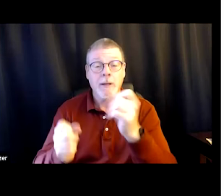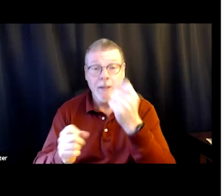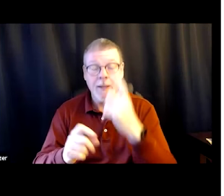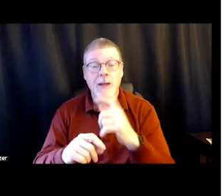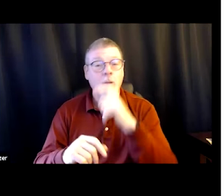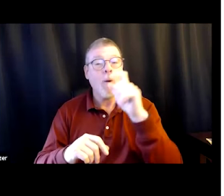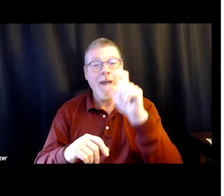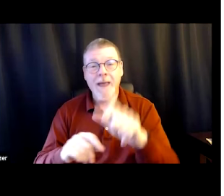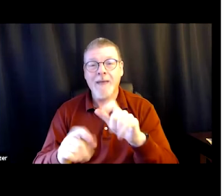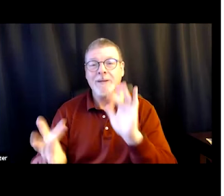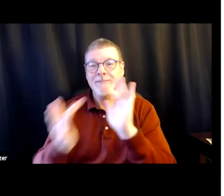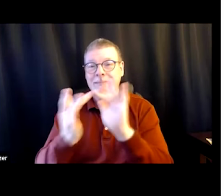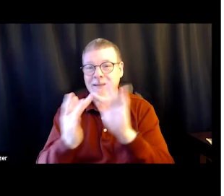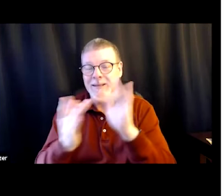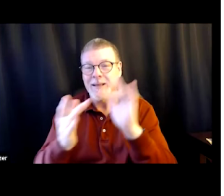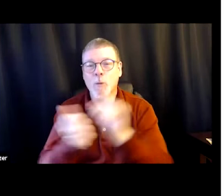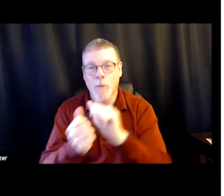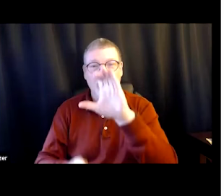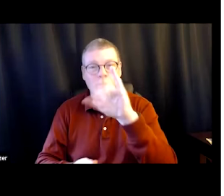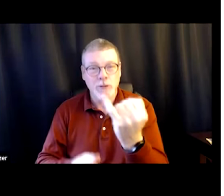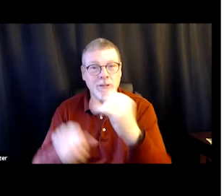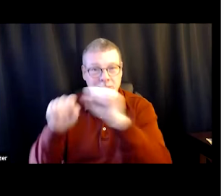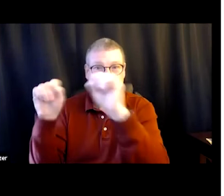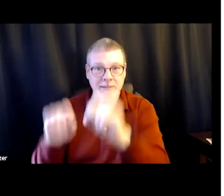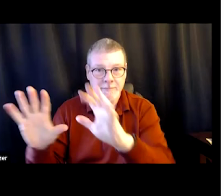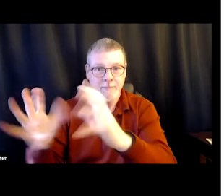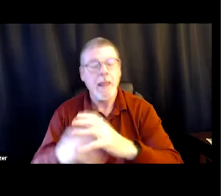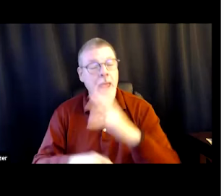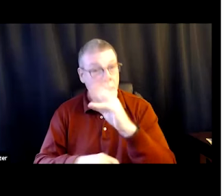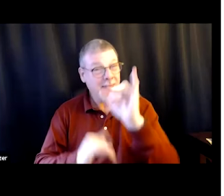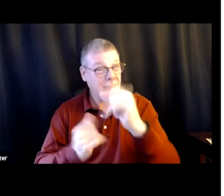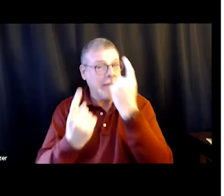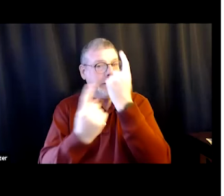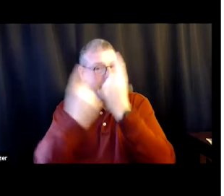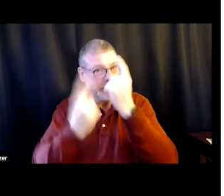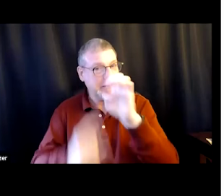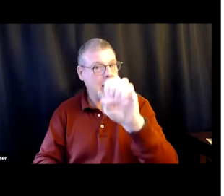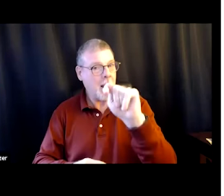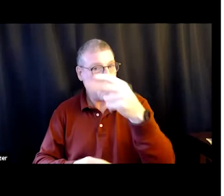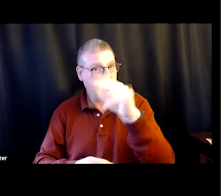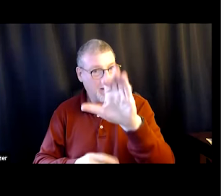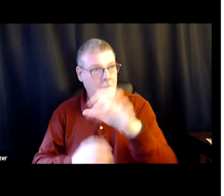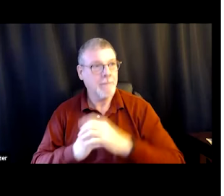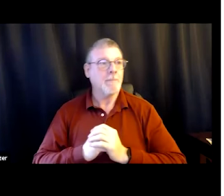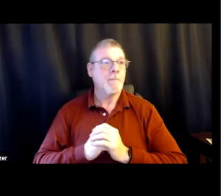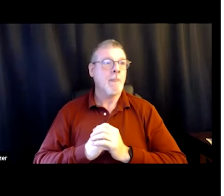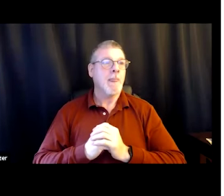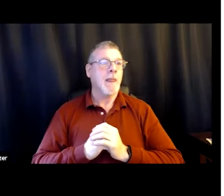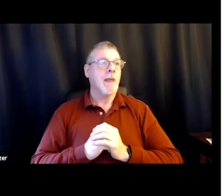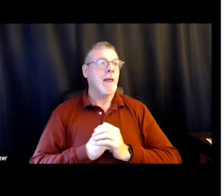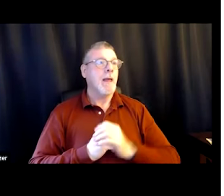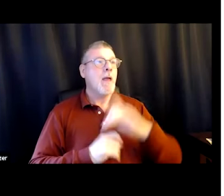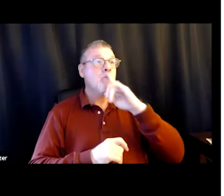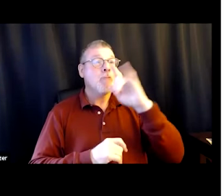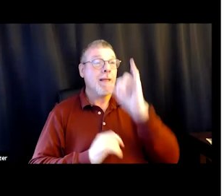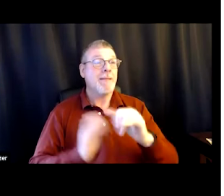touch points with the criminal legal system. And this actually brings about a unique ethical consideration. The role of silver alerts is kind of complex.